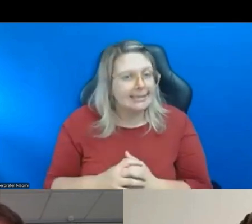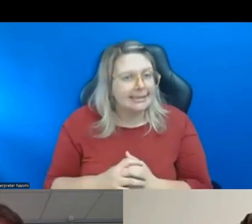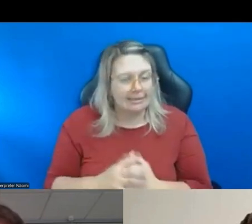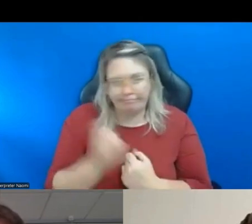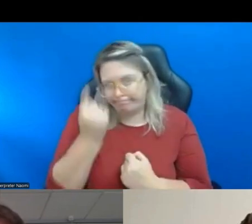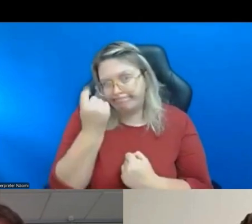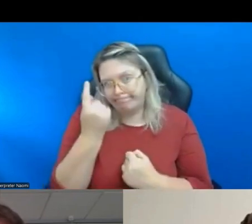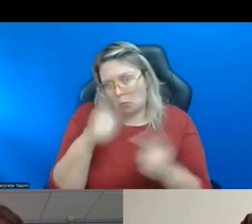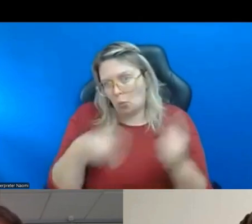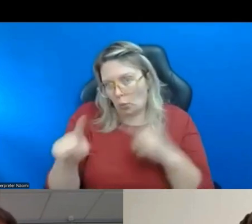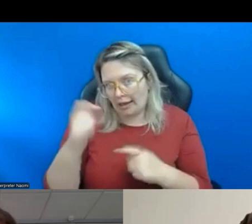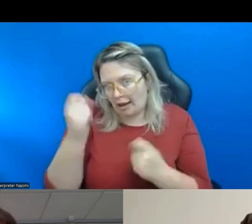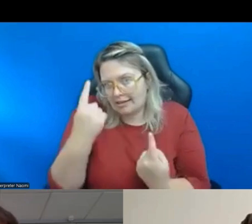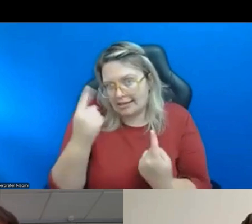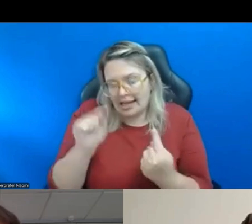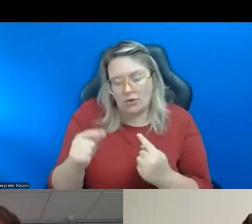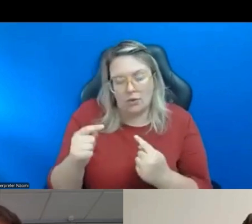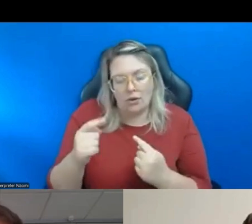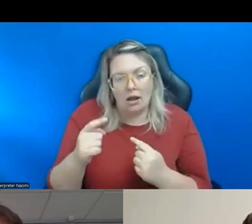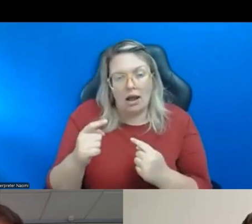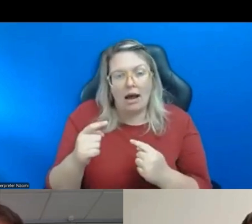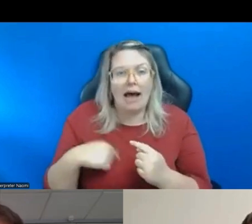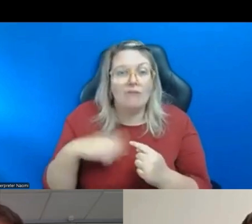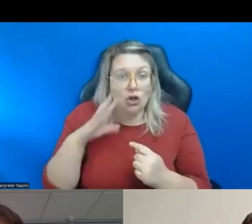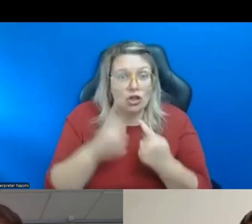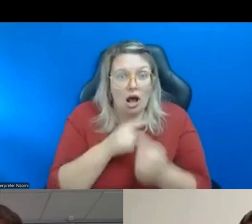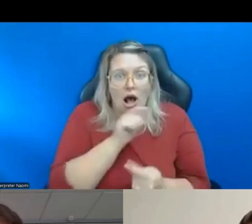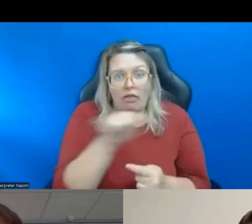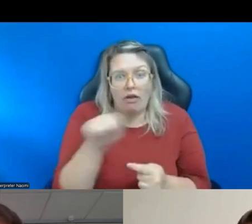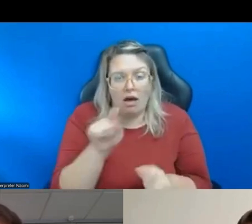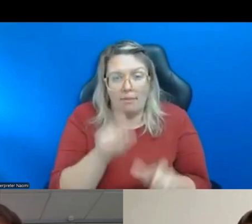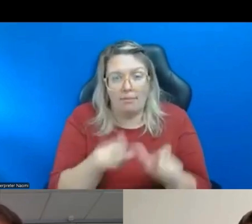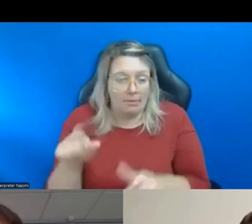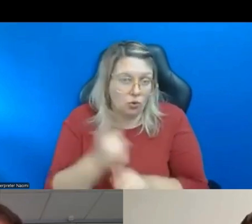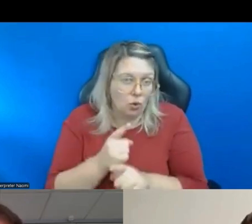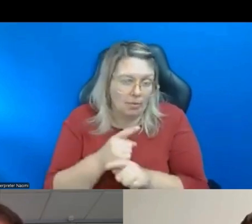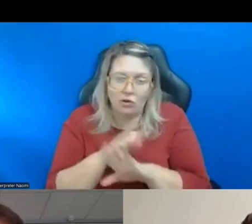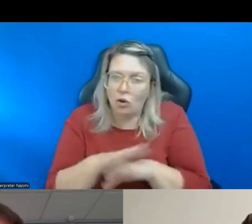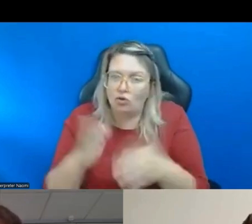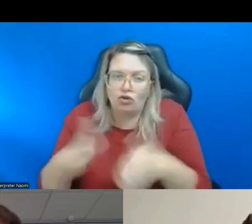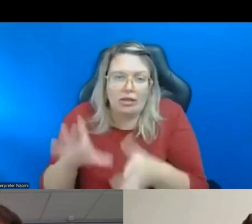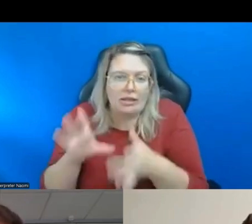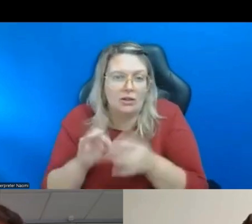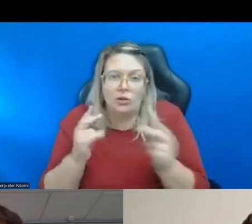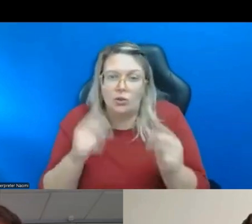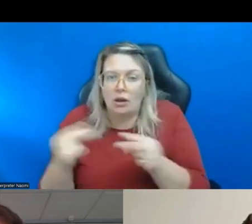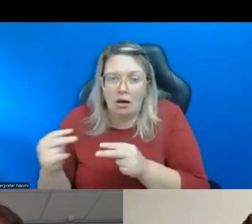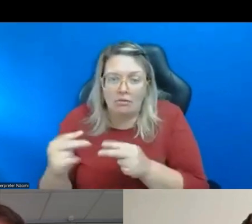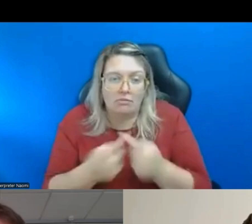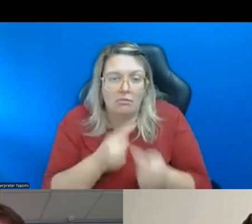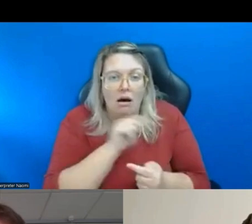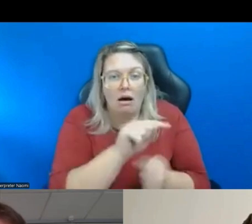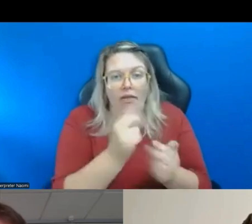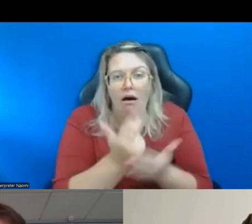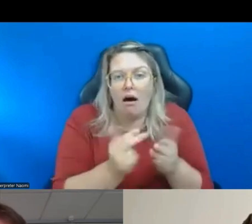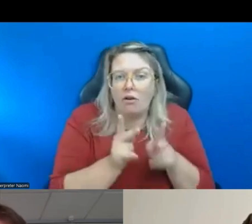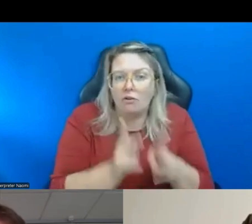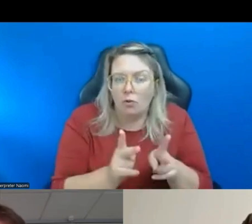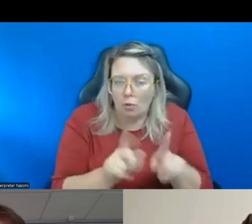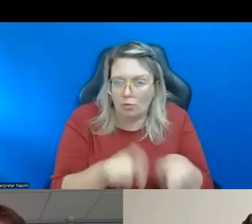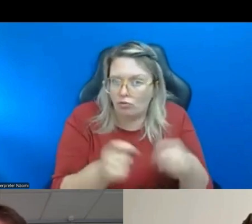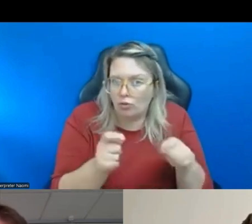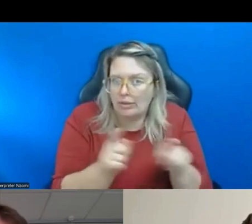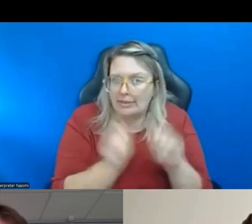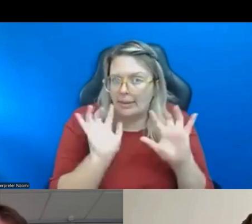it's a conversation I've heard outside of the dance sector as well. I think other art forms, this has been something which has been raised.